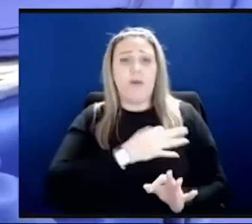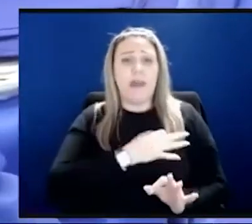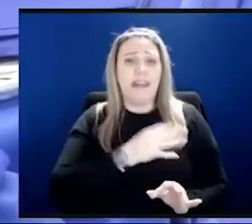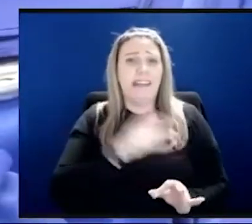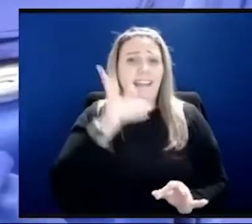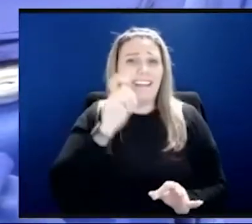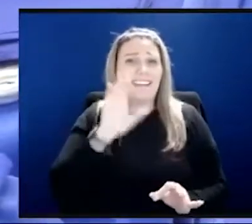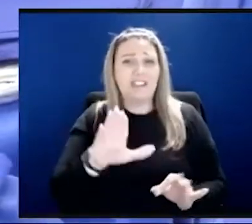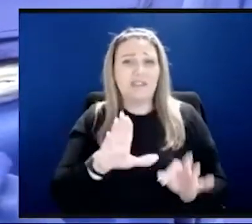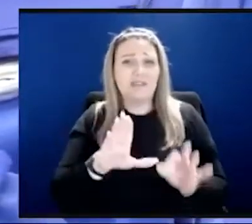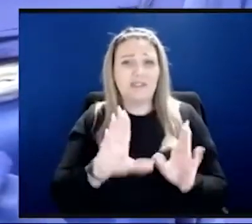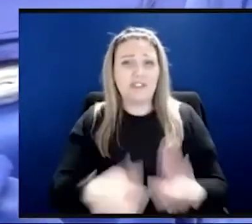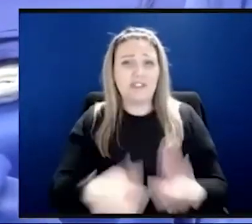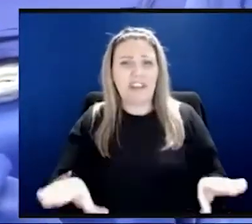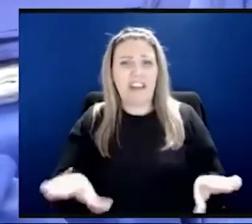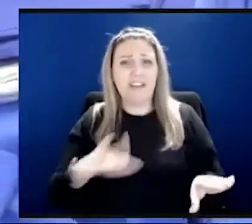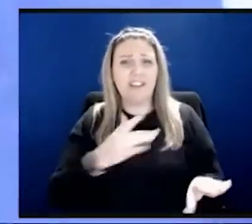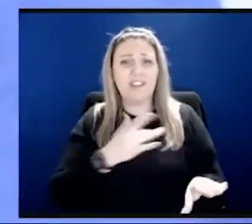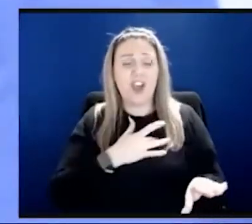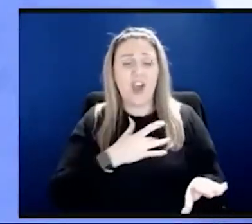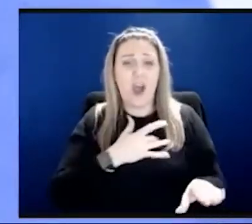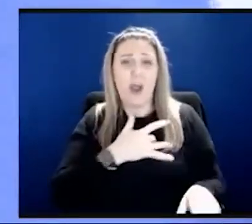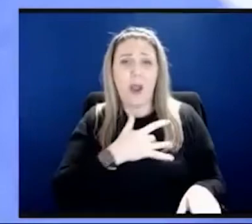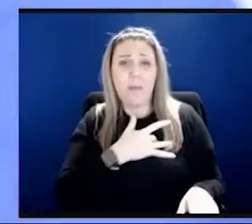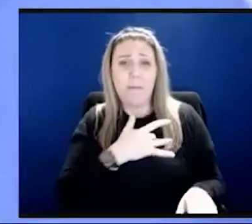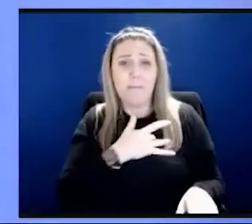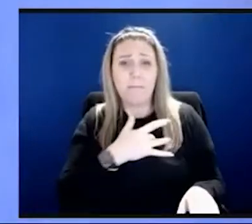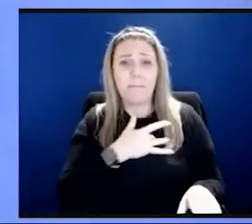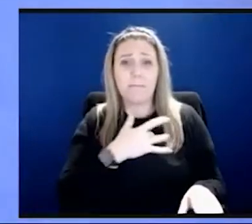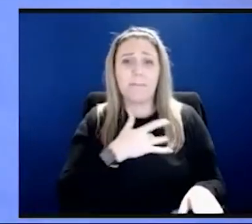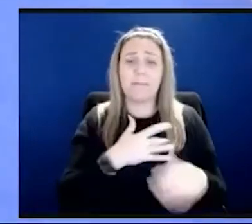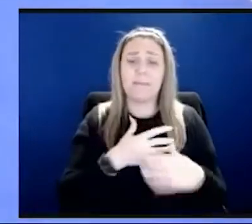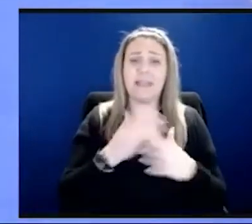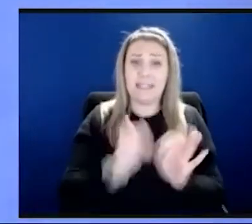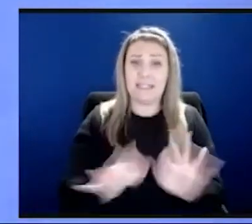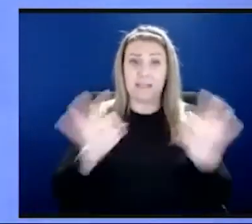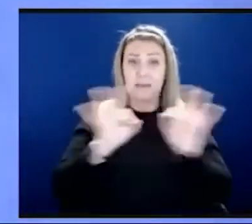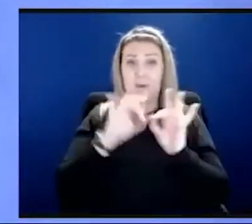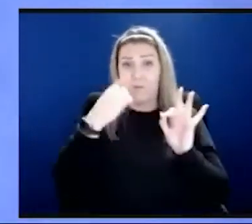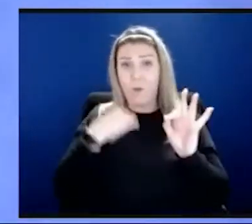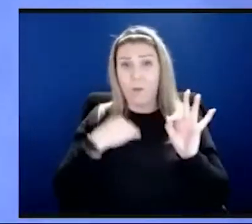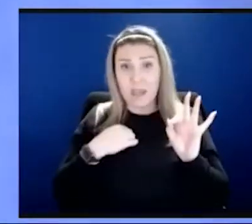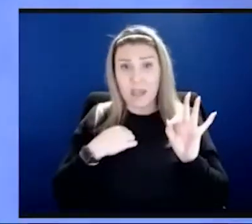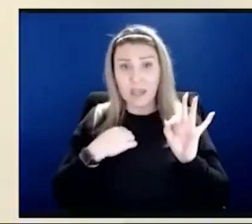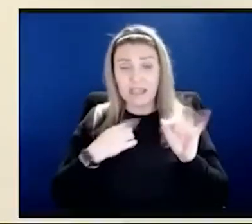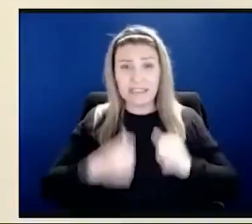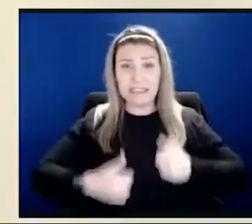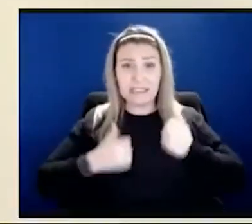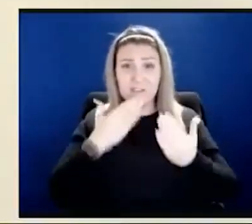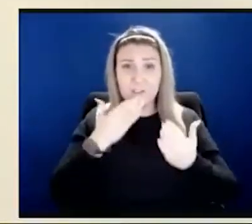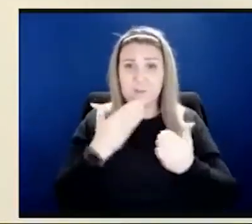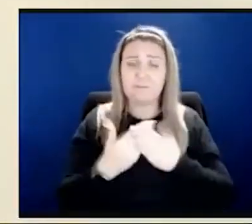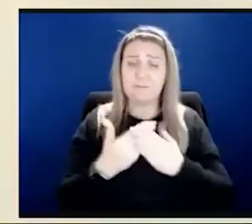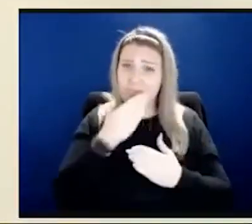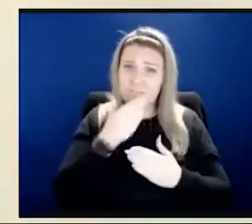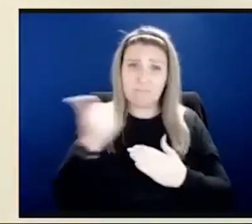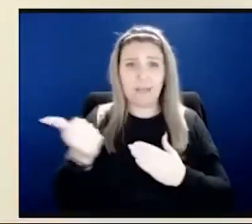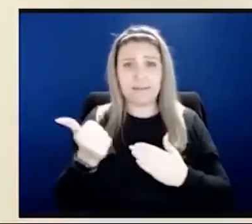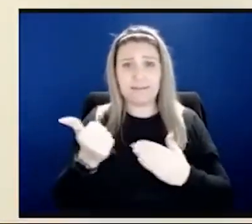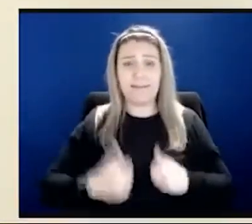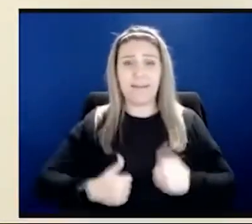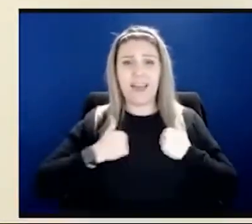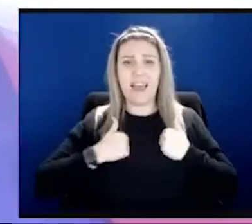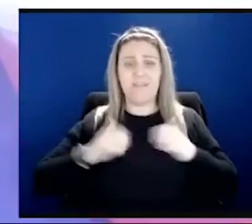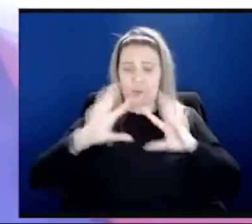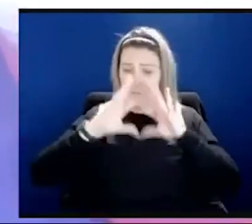child's heartbeat. So it's so much important to me to live a good life, to live, to make the world proud,